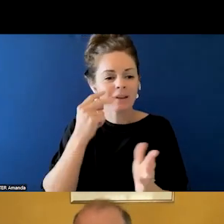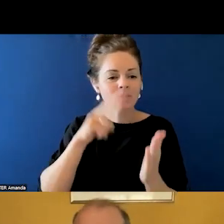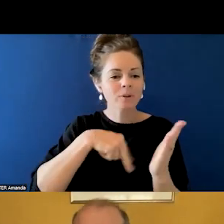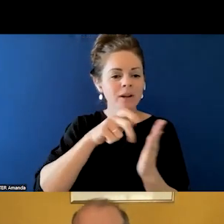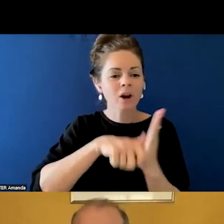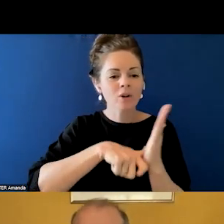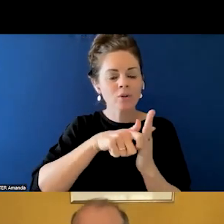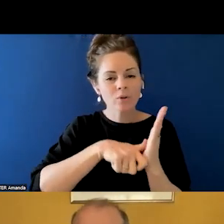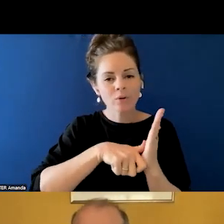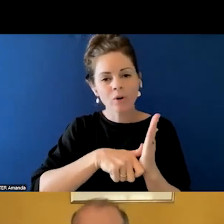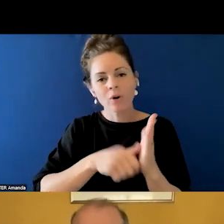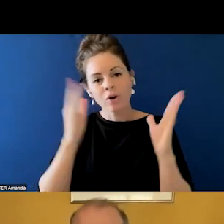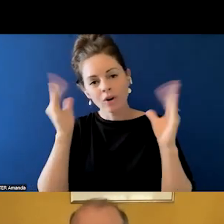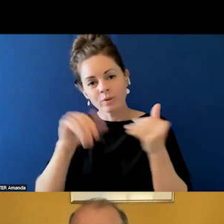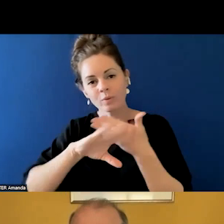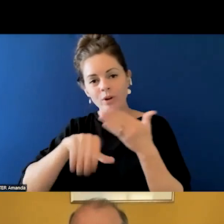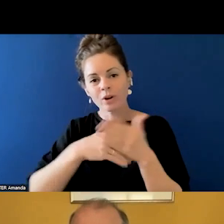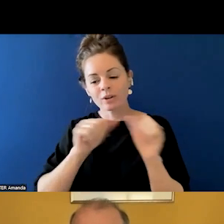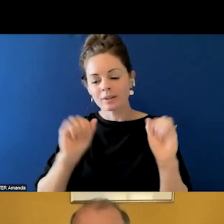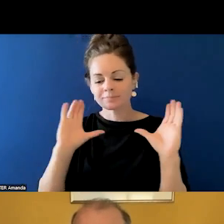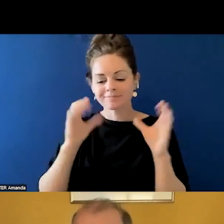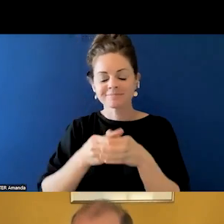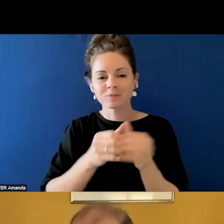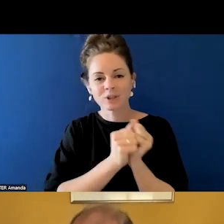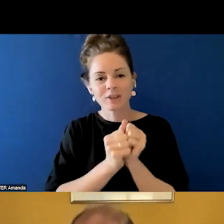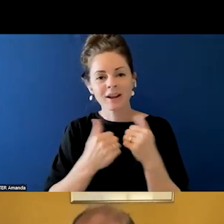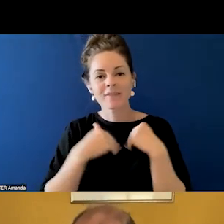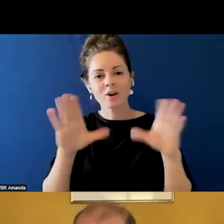and we hope that we can all get together and have a great